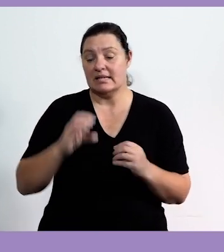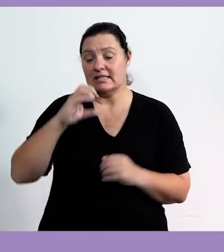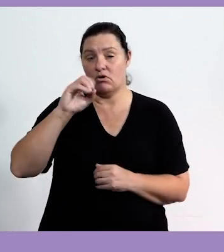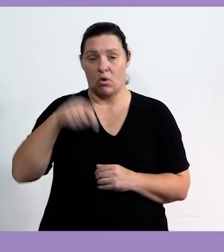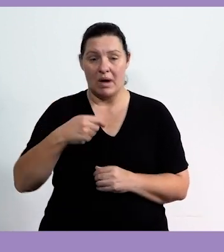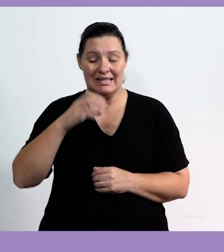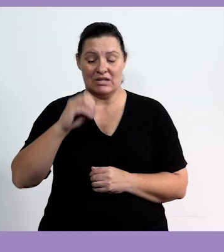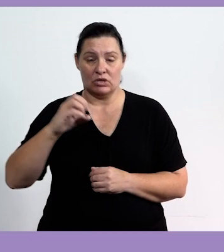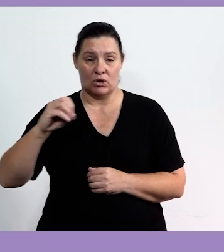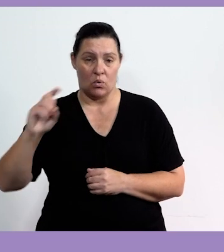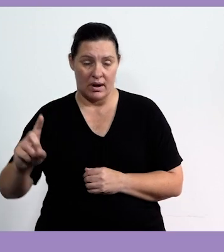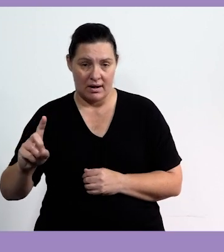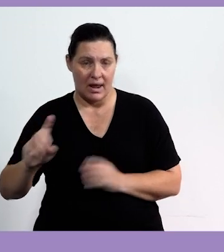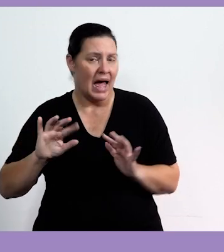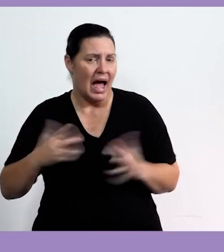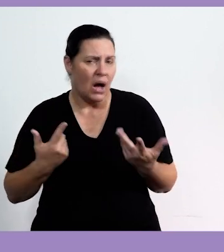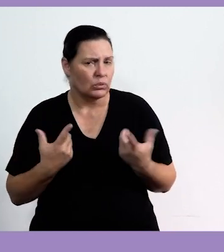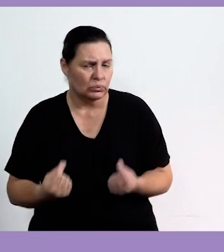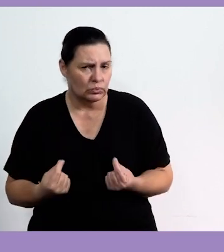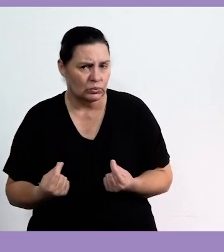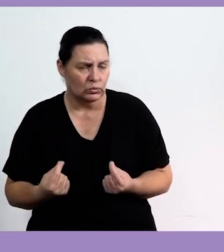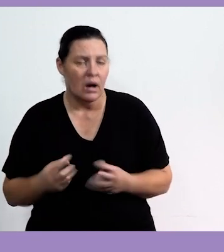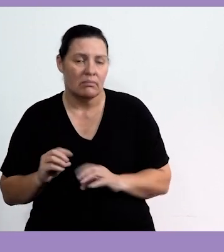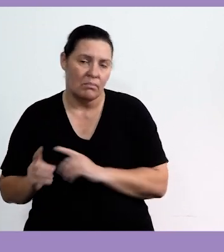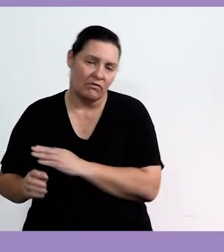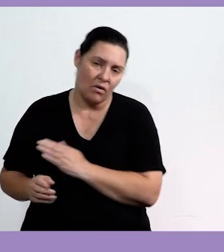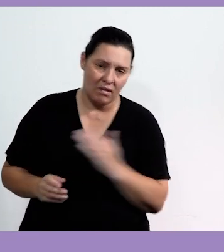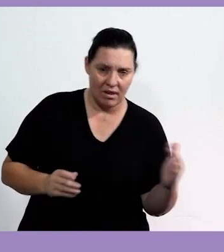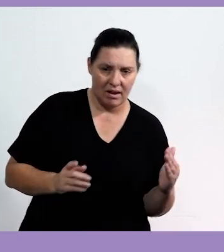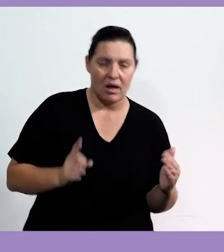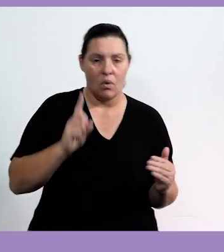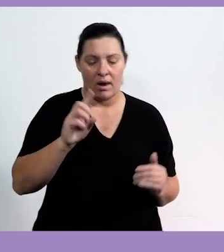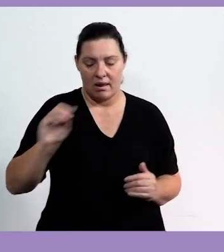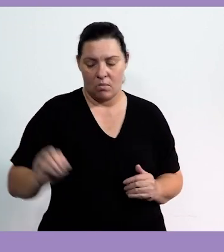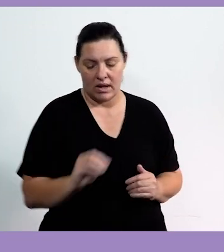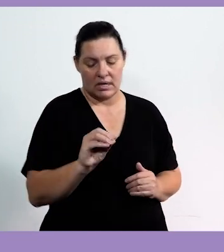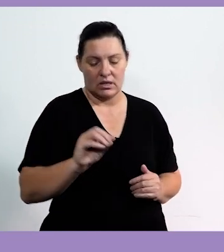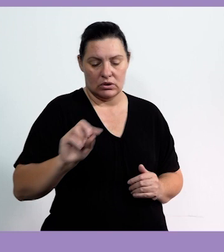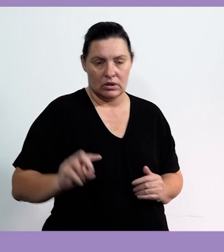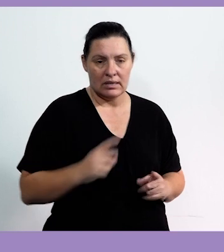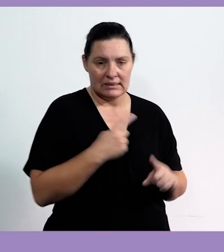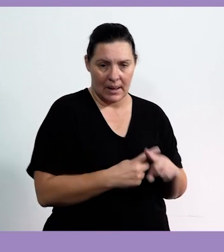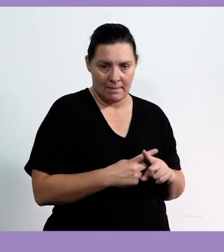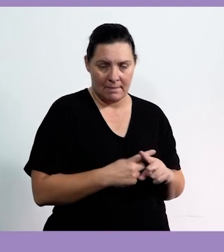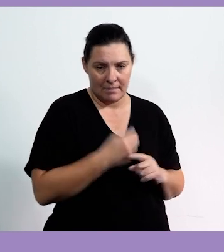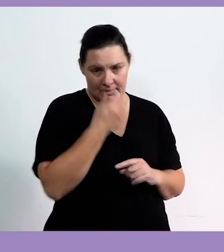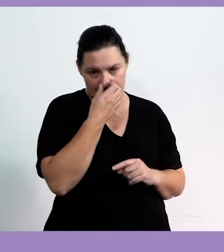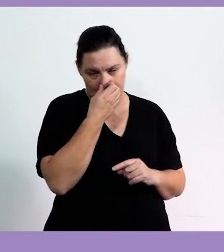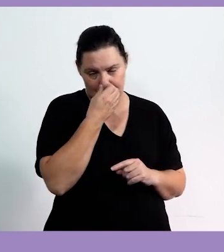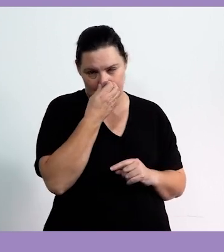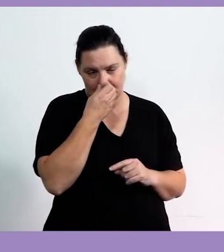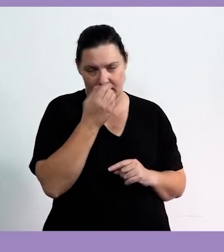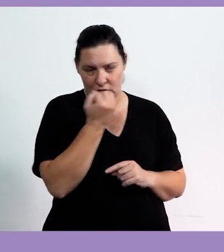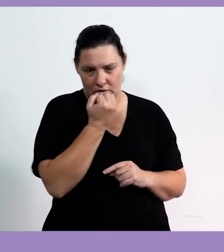here 0,001. How are we going to shift it? It is going to be 1 multiplied